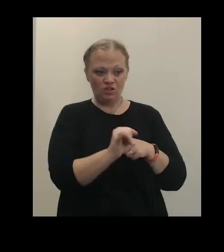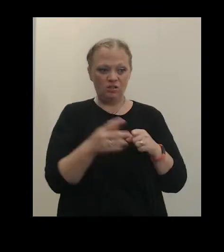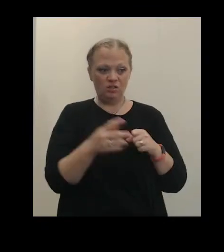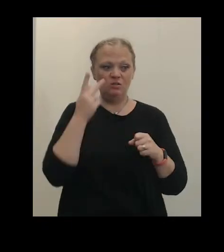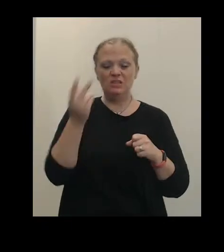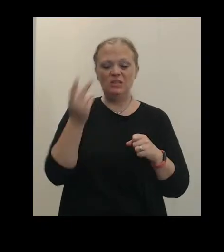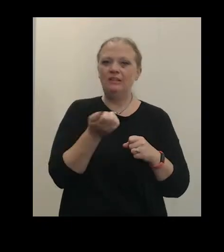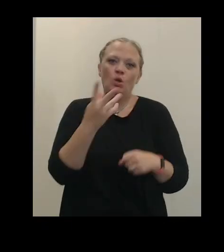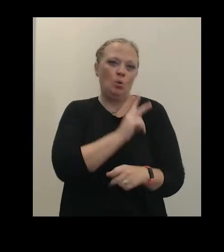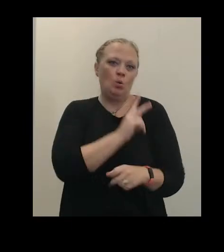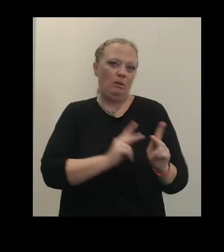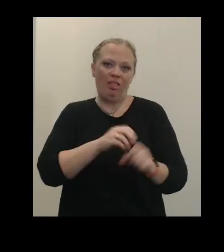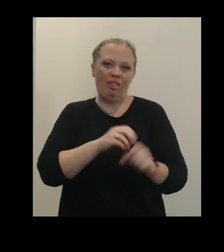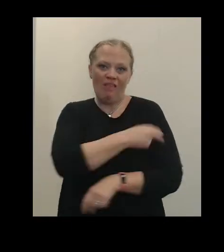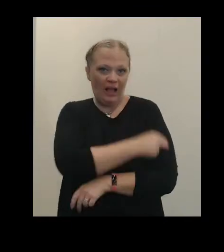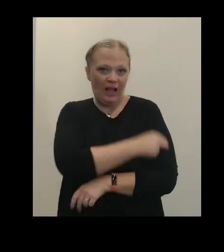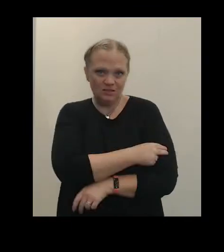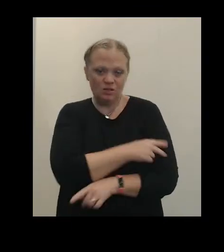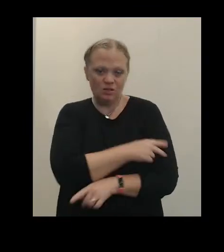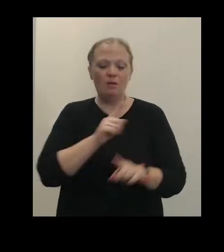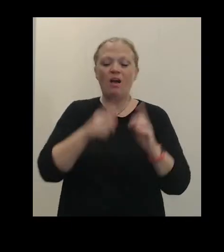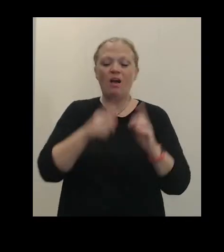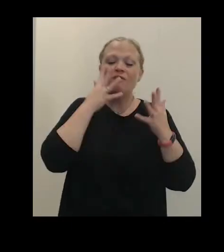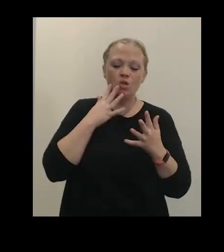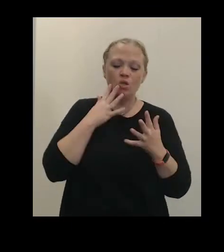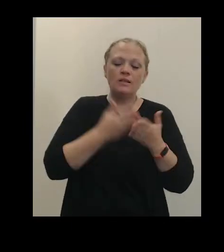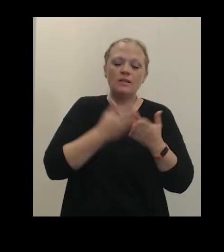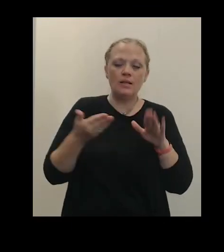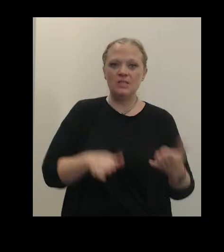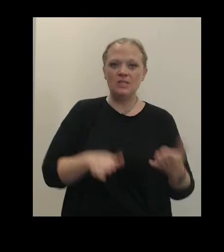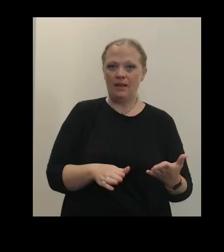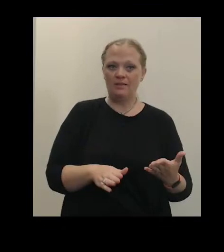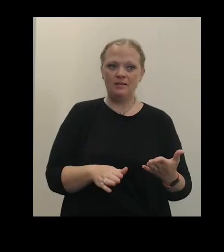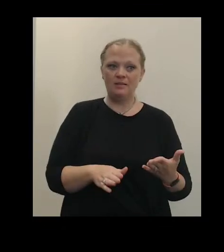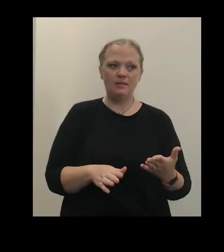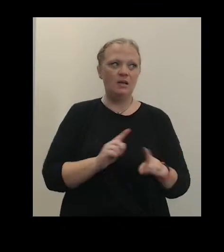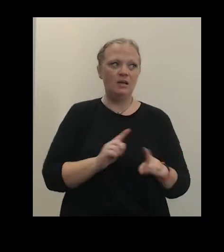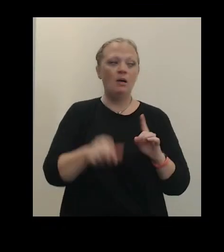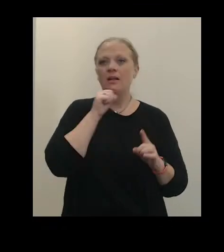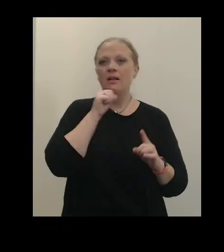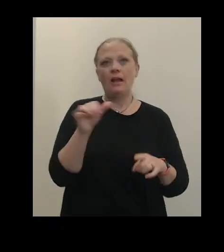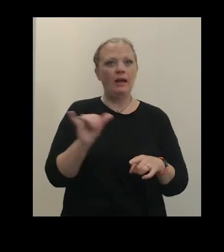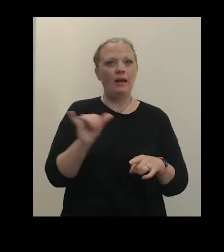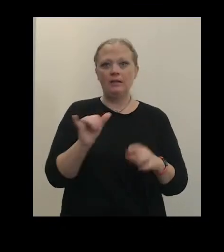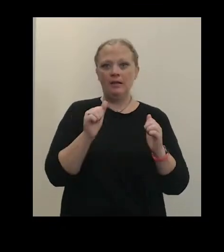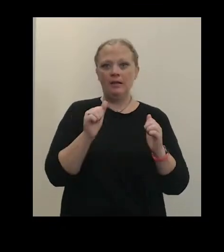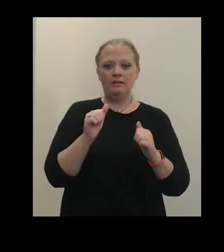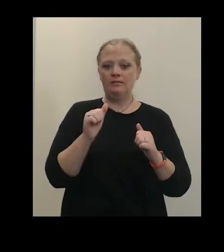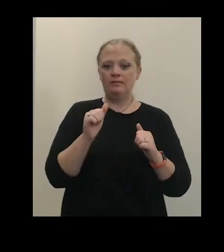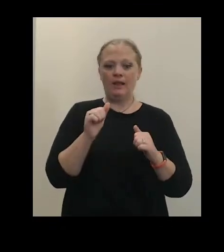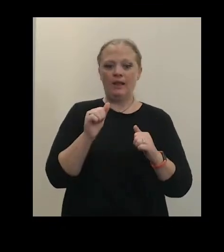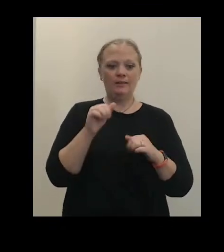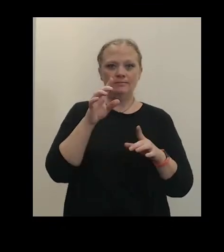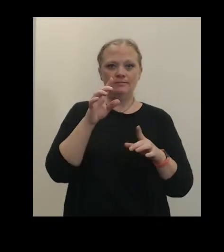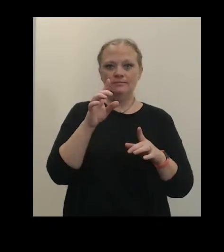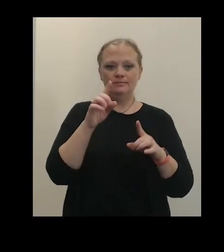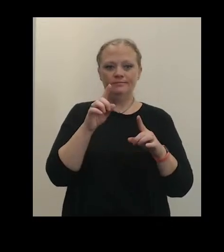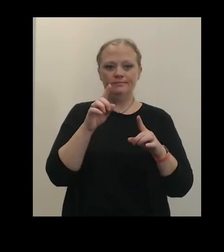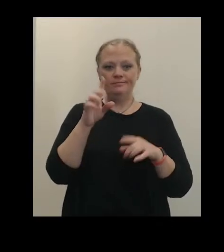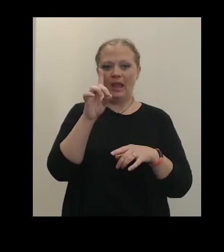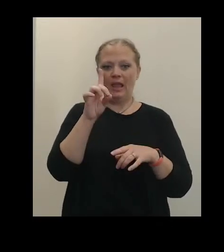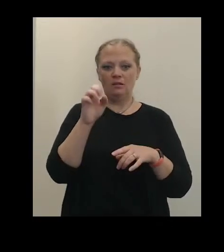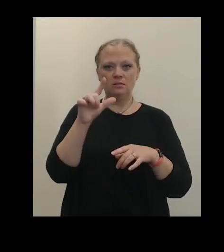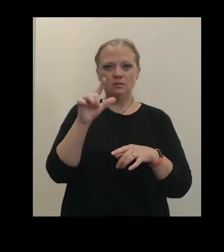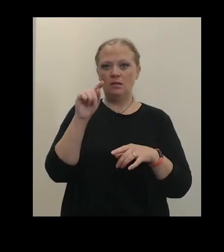people in the hospital, and unfortunately some deaths, but not the number of deaths like we had with Delta. So we know that the